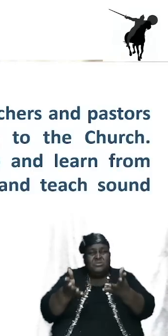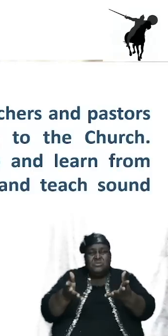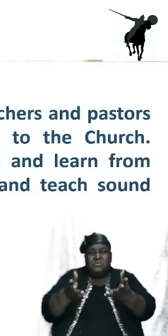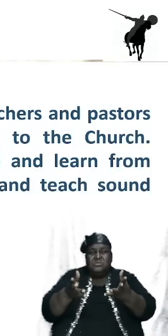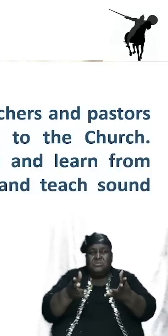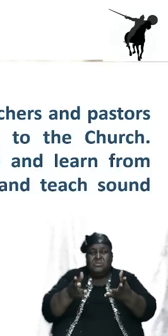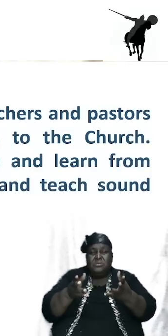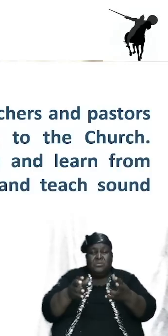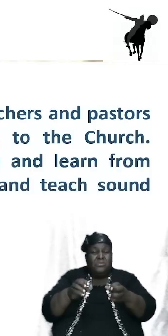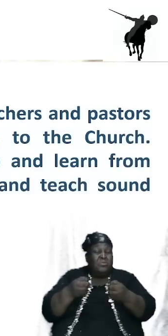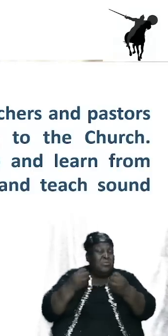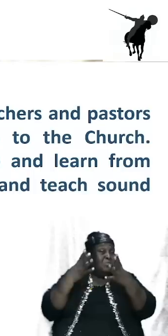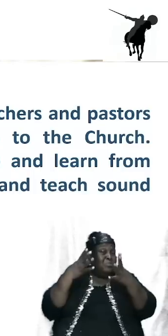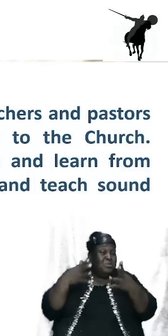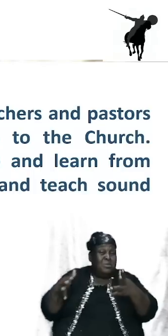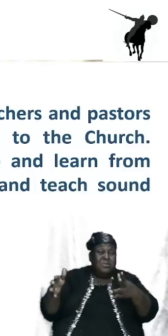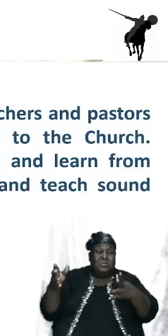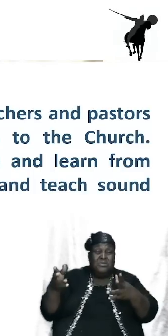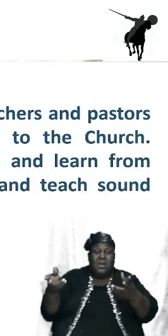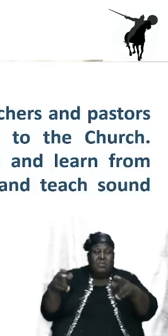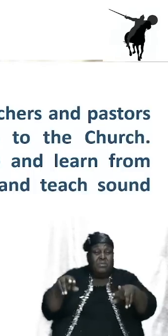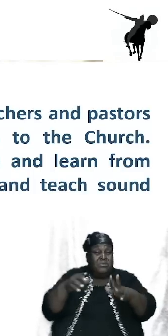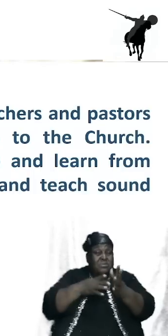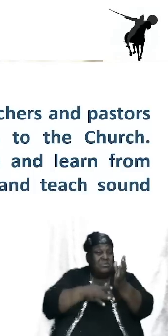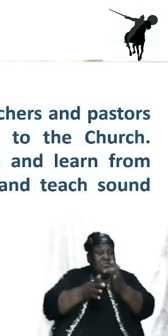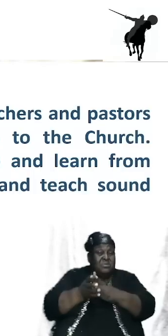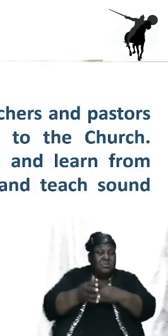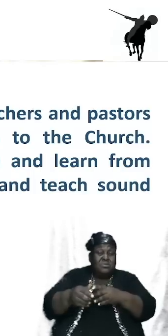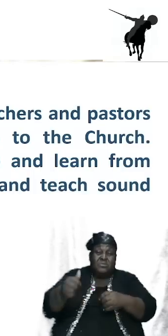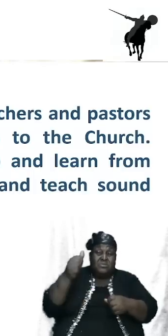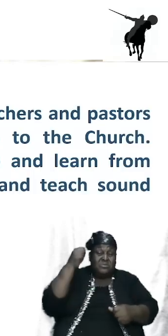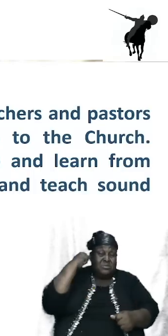through? He was rejected by his friends.